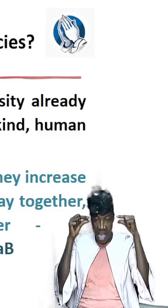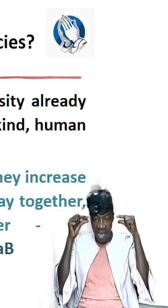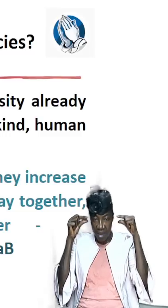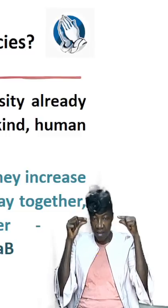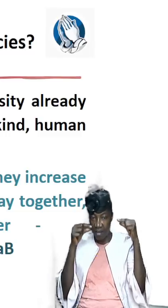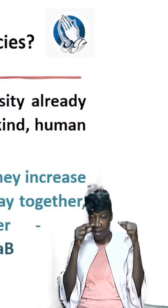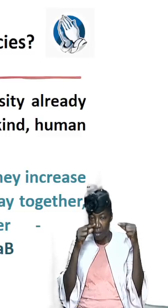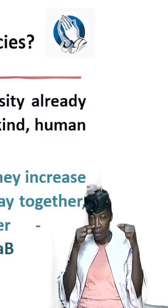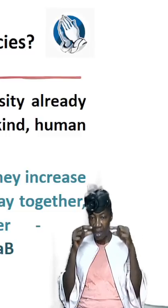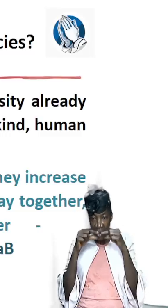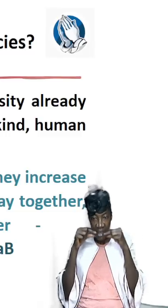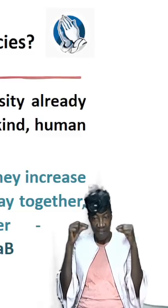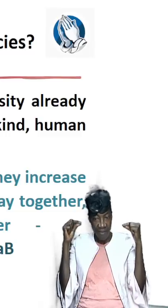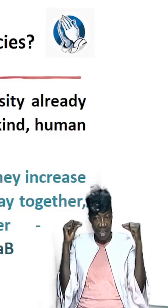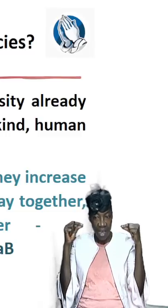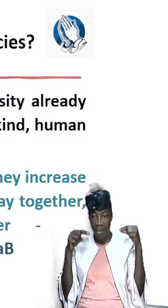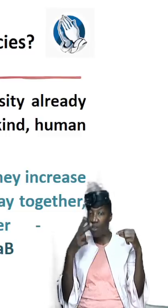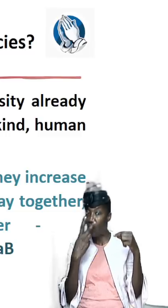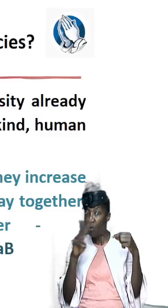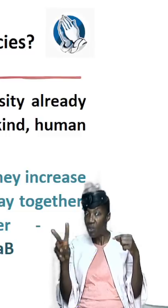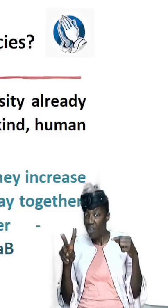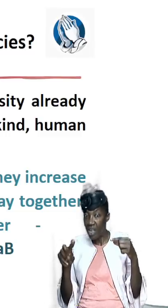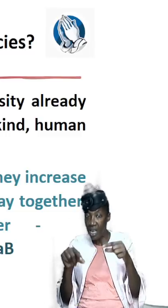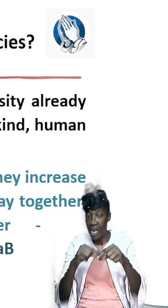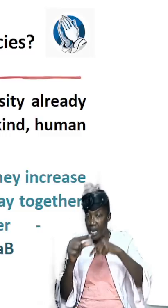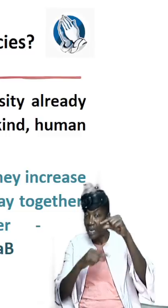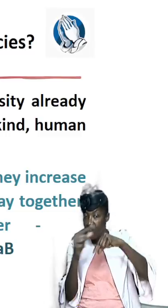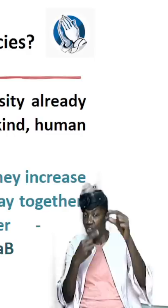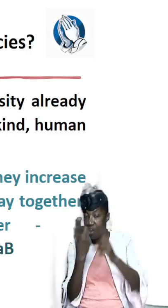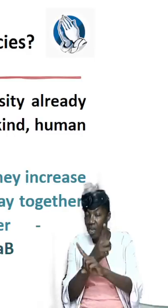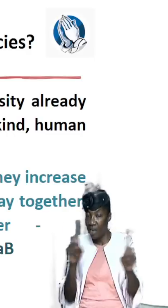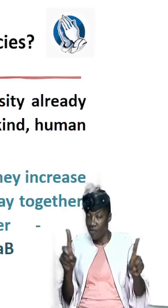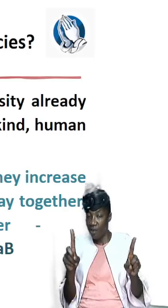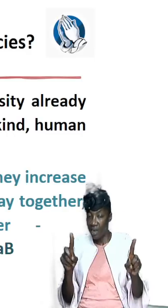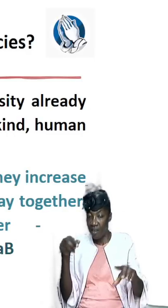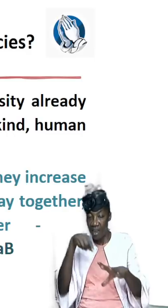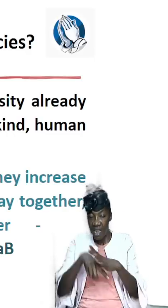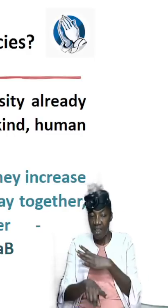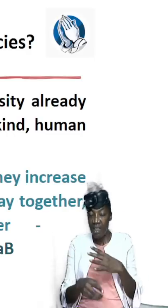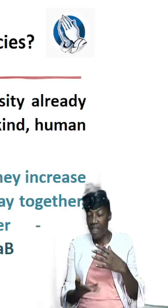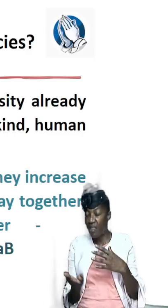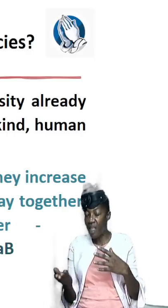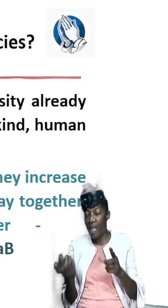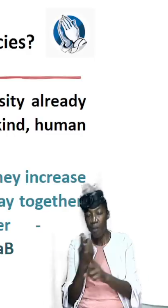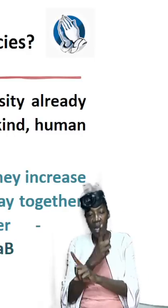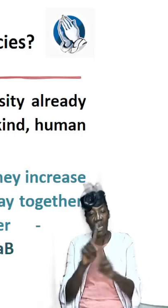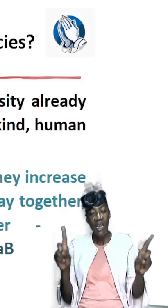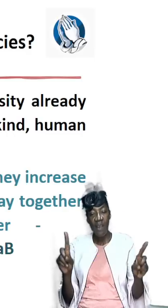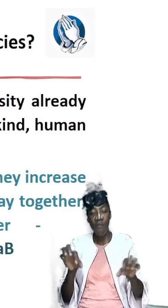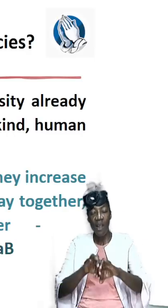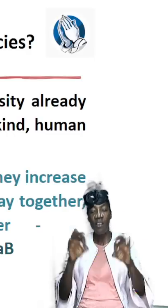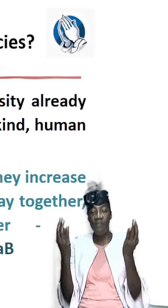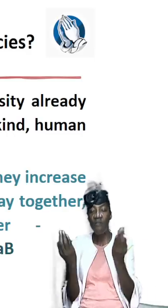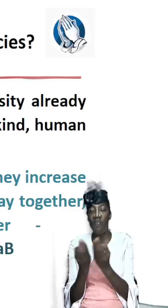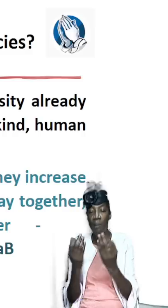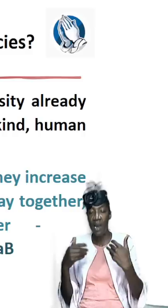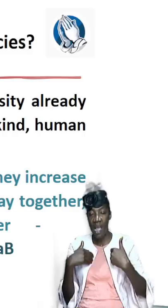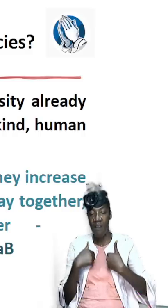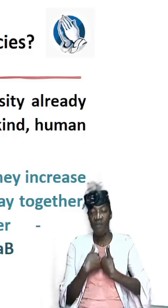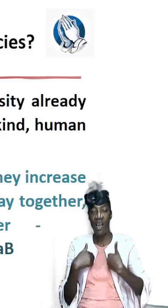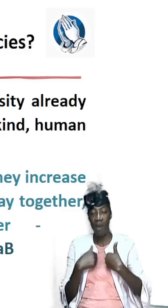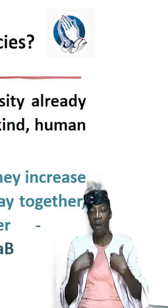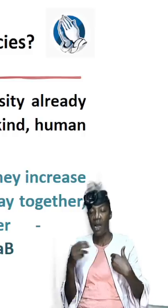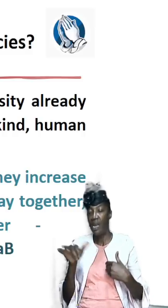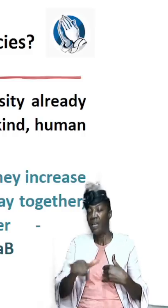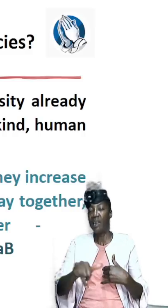genetic diversity was already in those genes in the different family of animals. And it is the